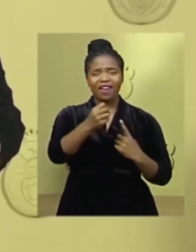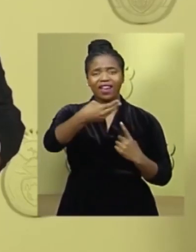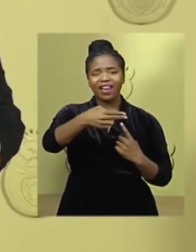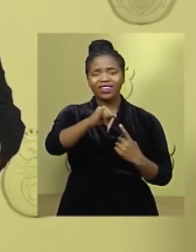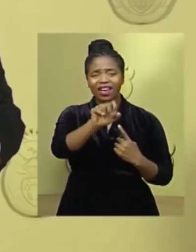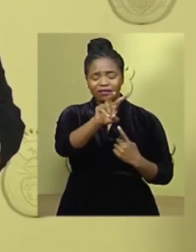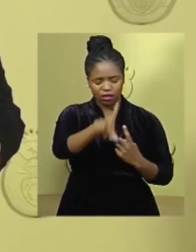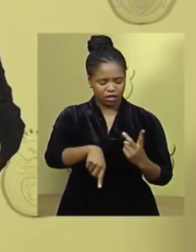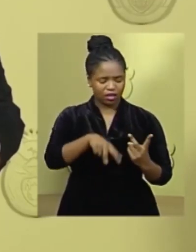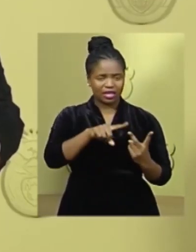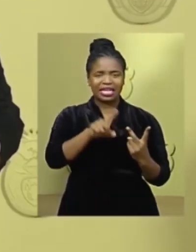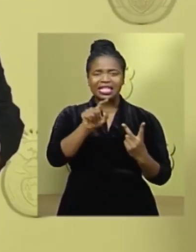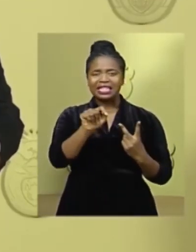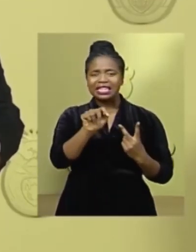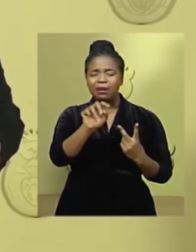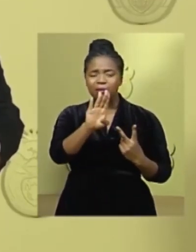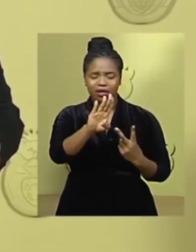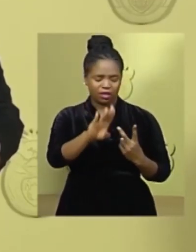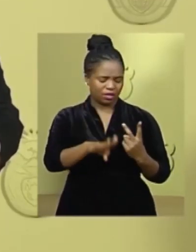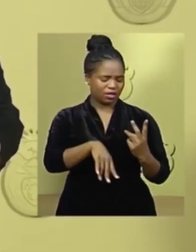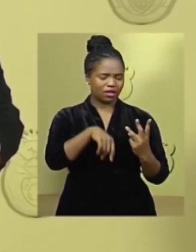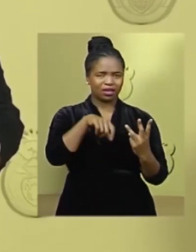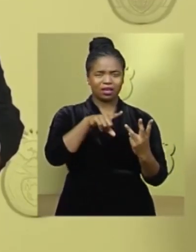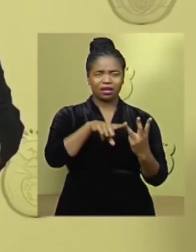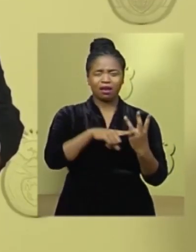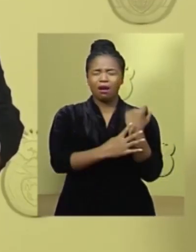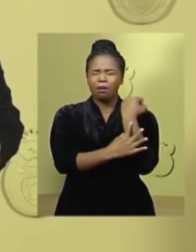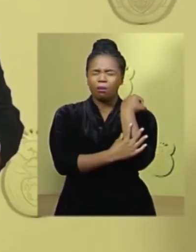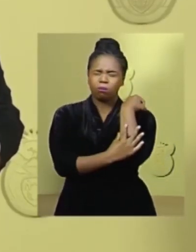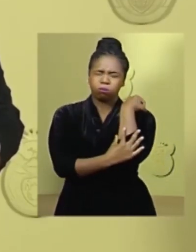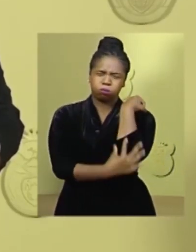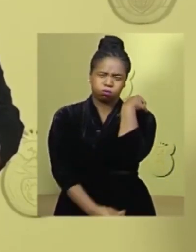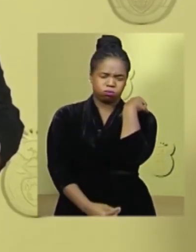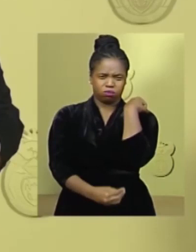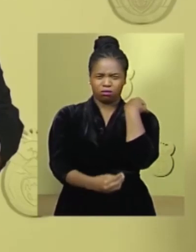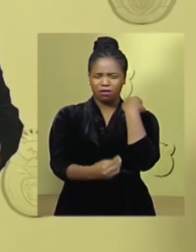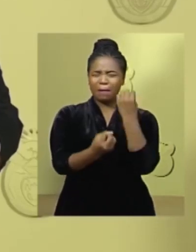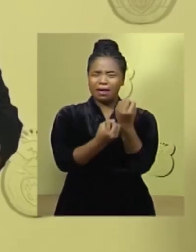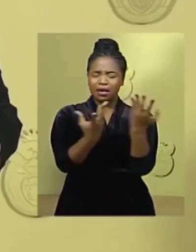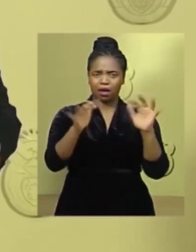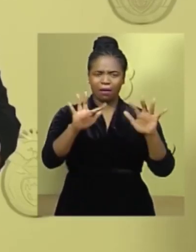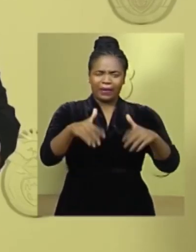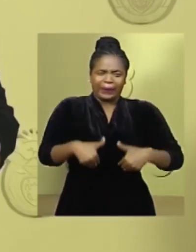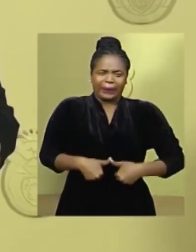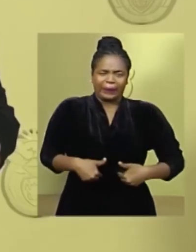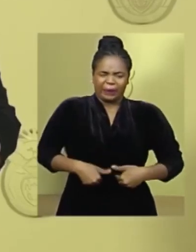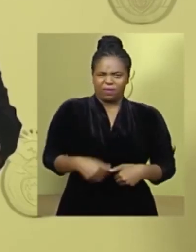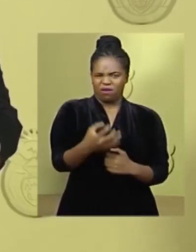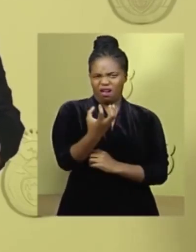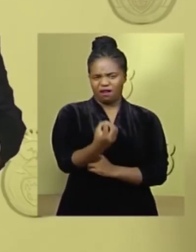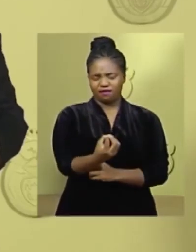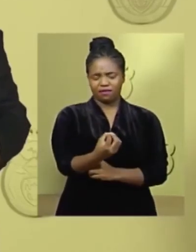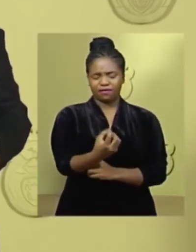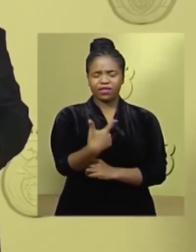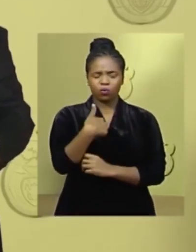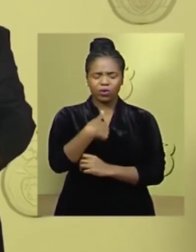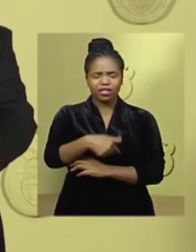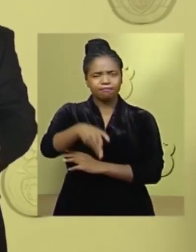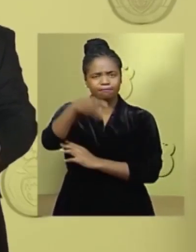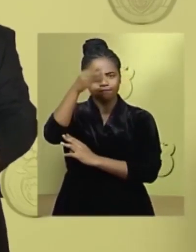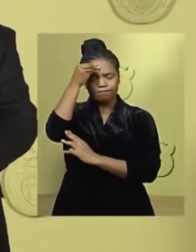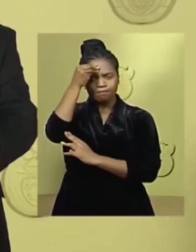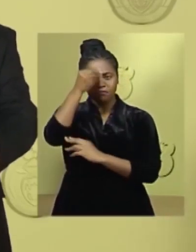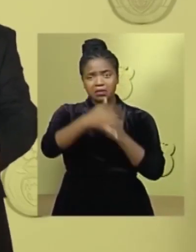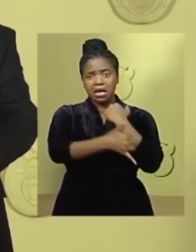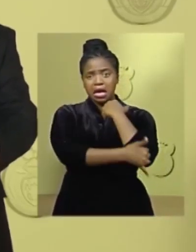in South Africa, the number of confirmed cases has increased sixfold just in 8 days. As that consequences, the National Coronavirus